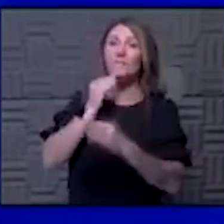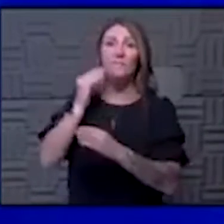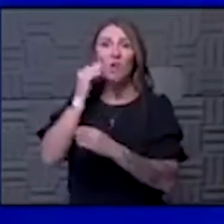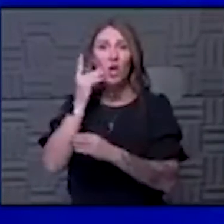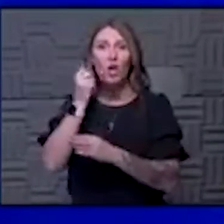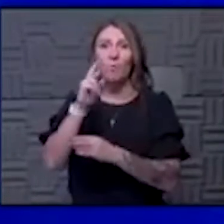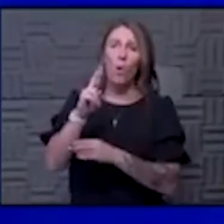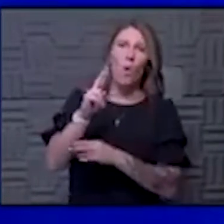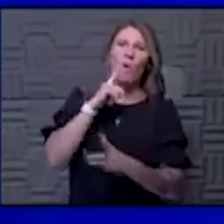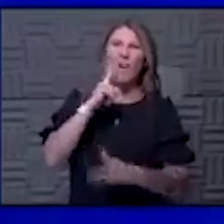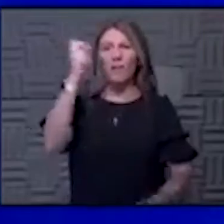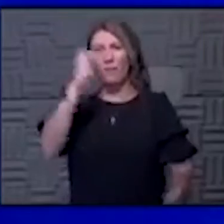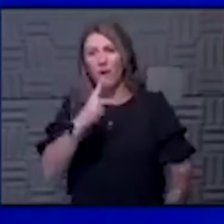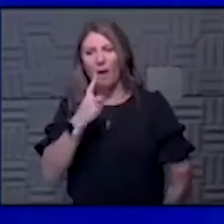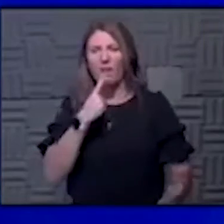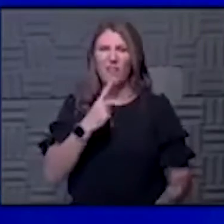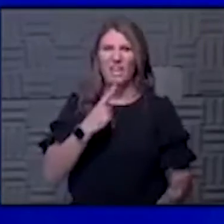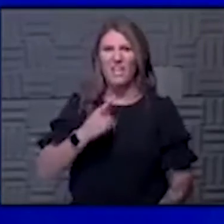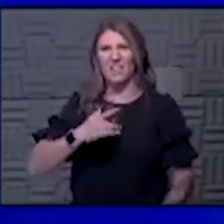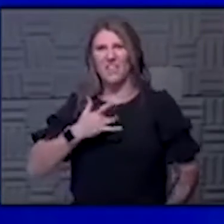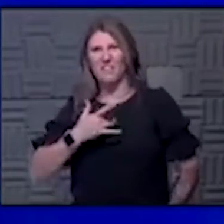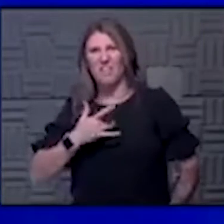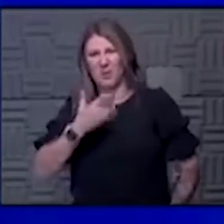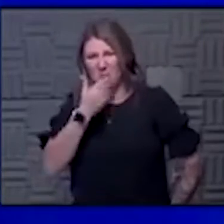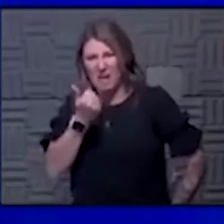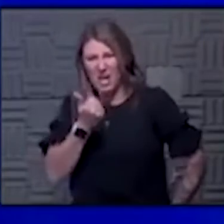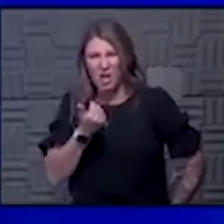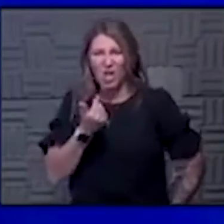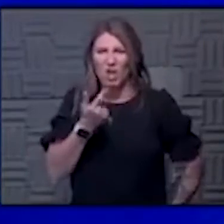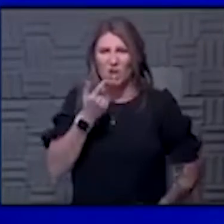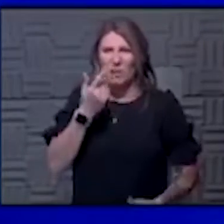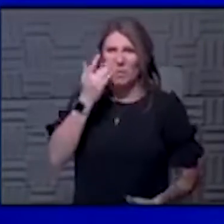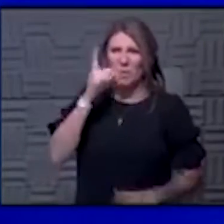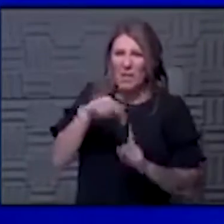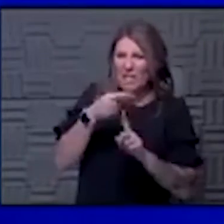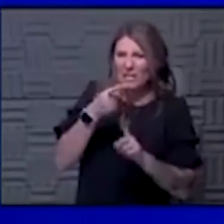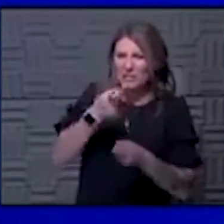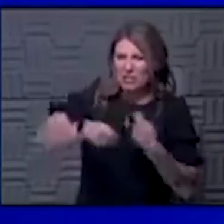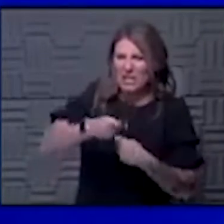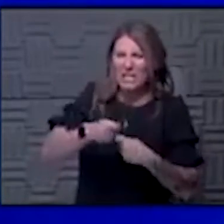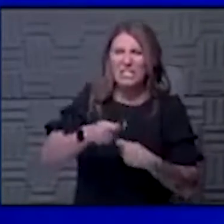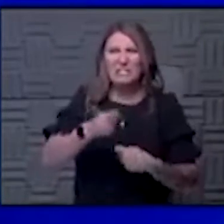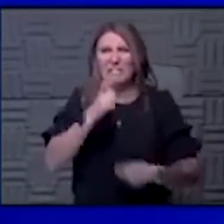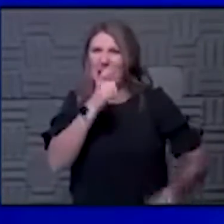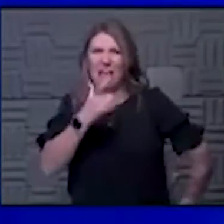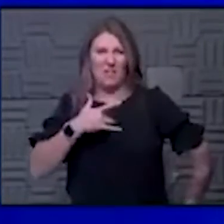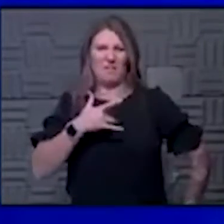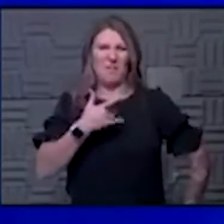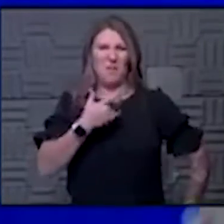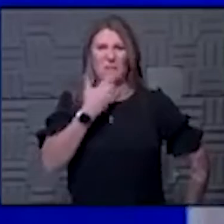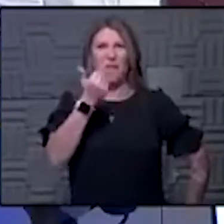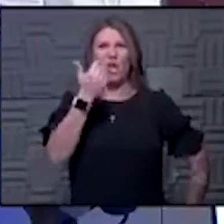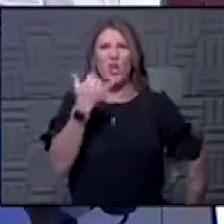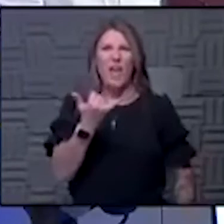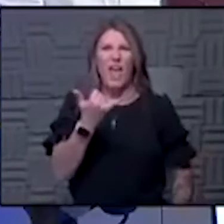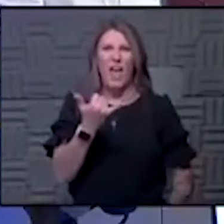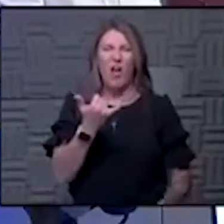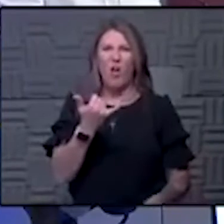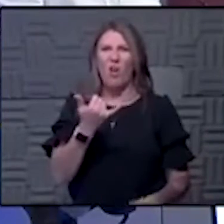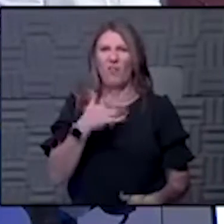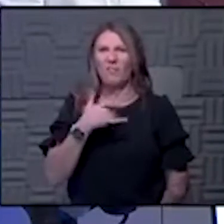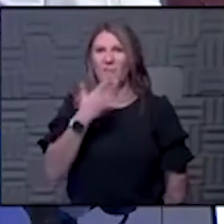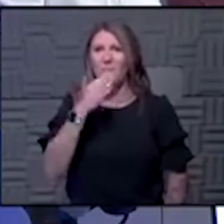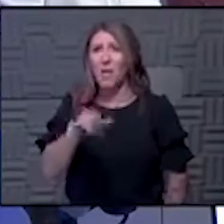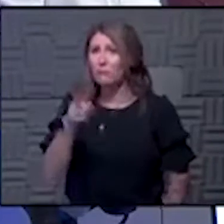make me feel better? It's beginning to feel quite aggravating. So it's no longer making you feel better now, it just makes you feel bad. So, Hawk, I don't change